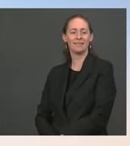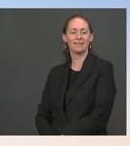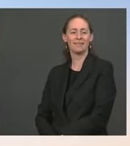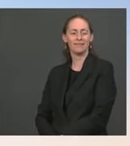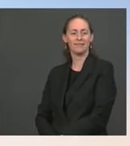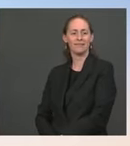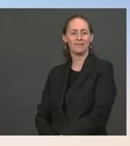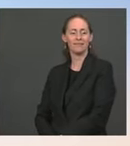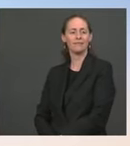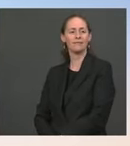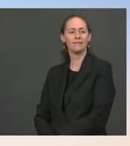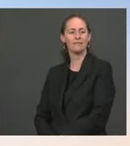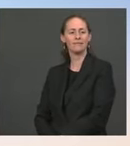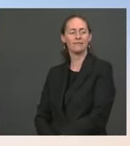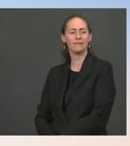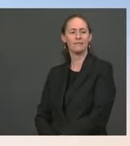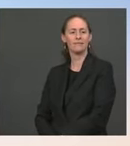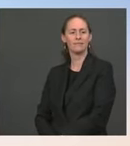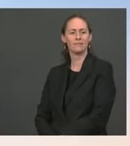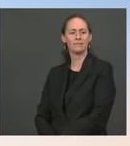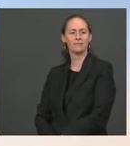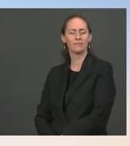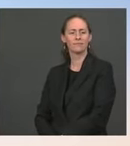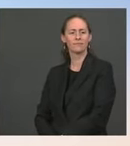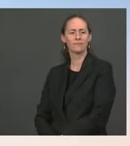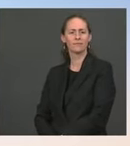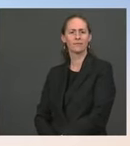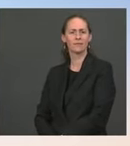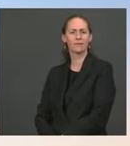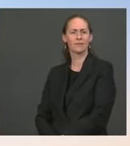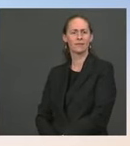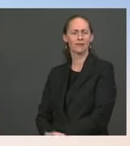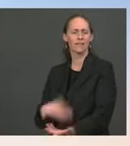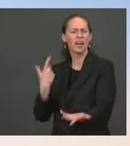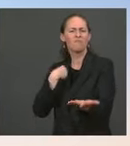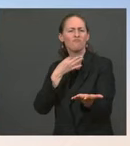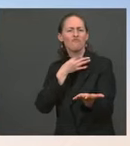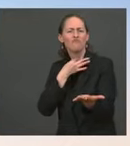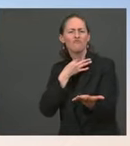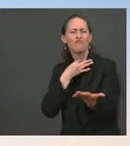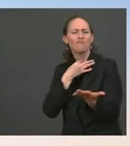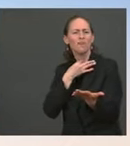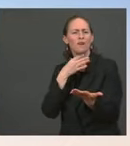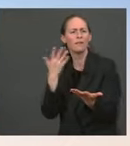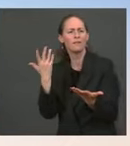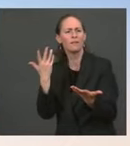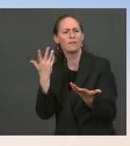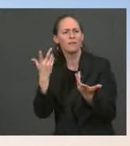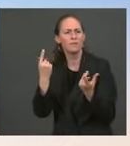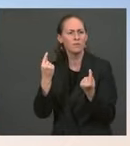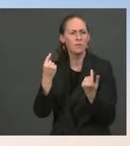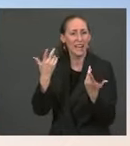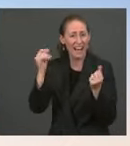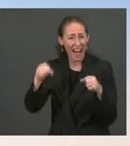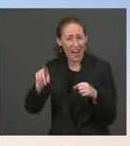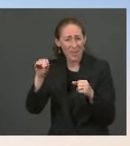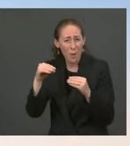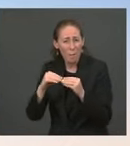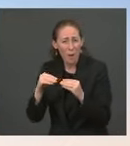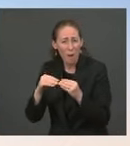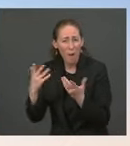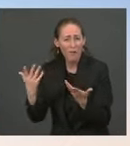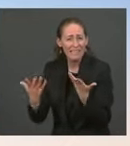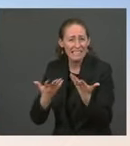with having missed this mark, are you trying to do more? Can you do more? We are continuing